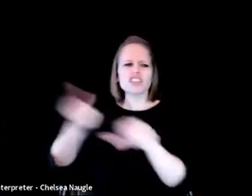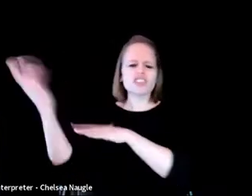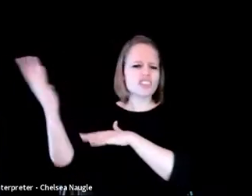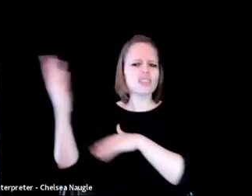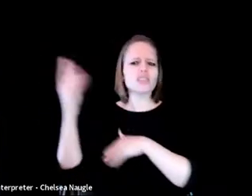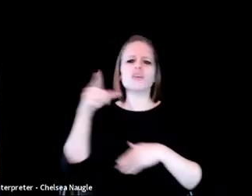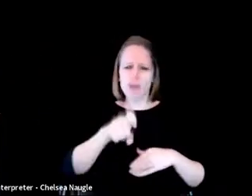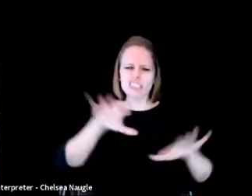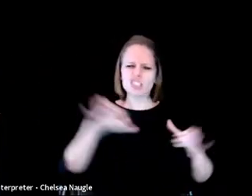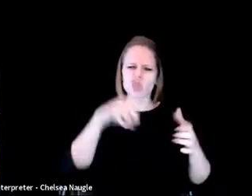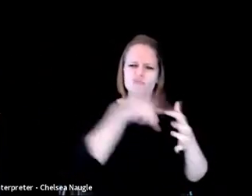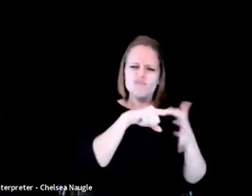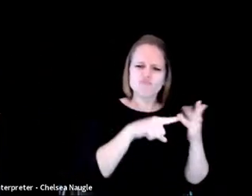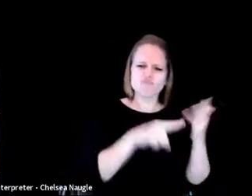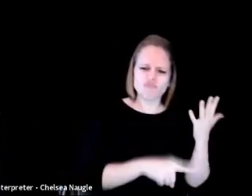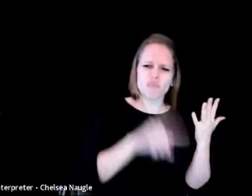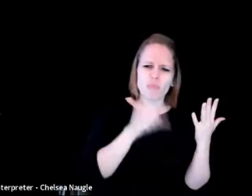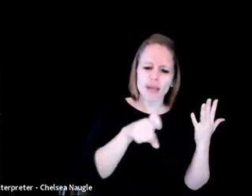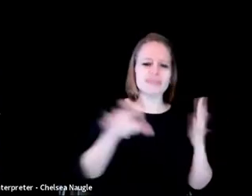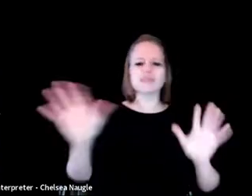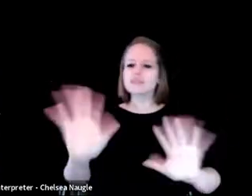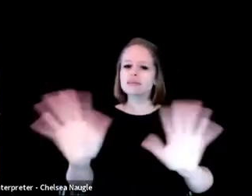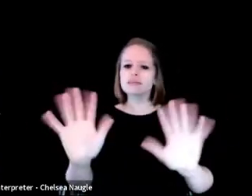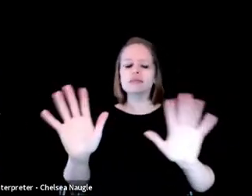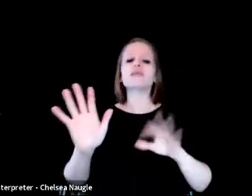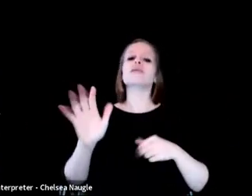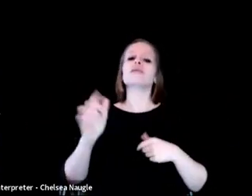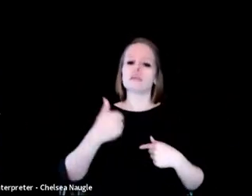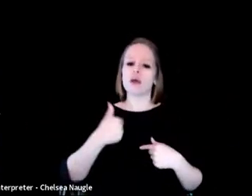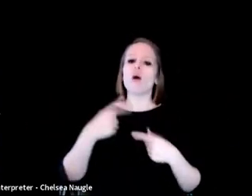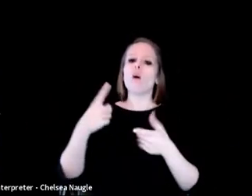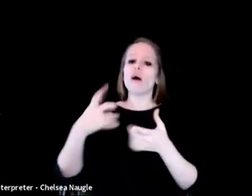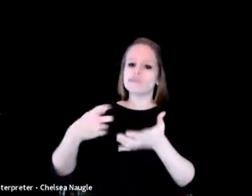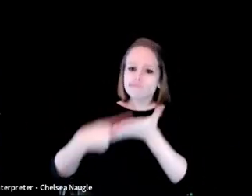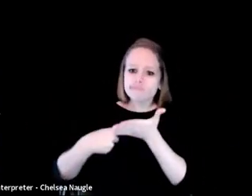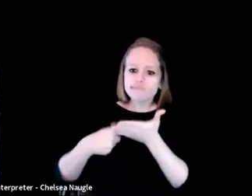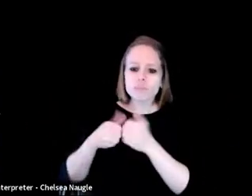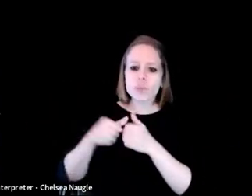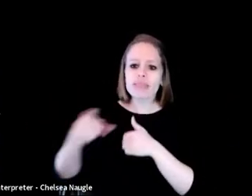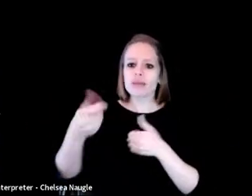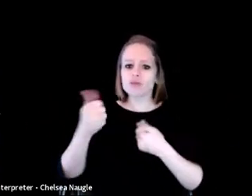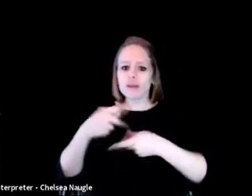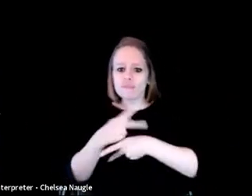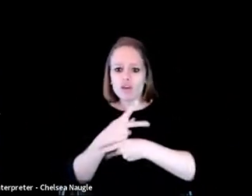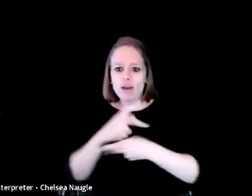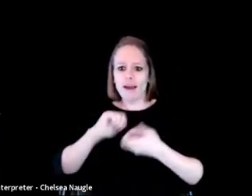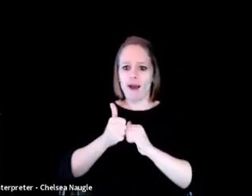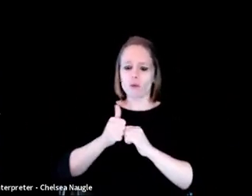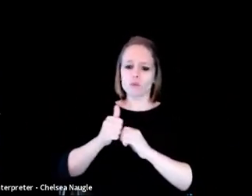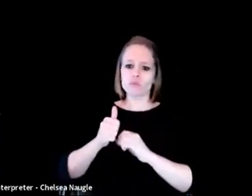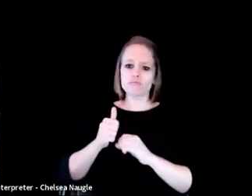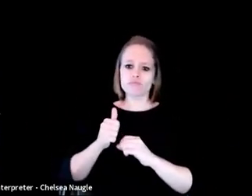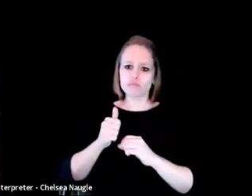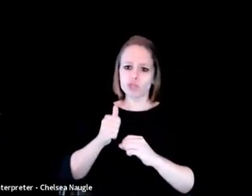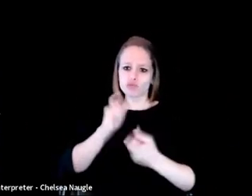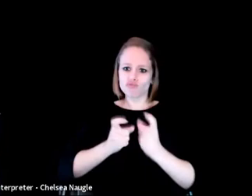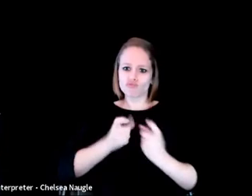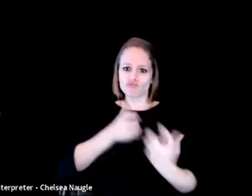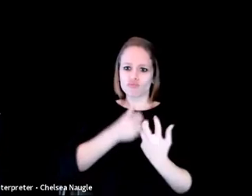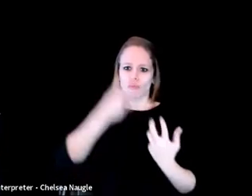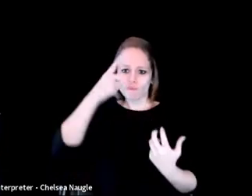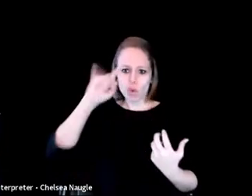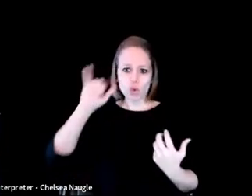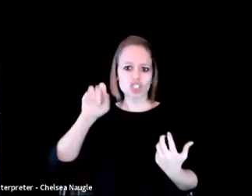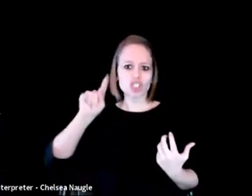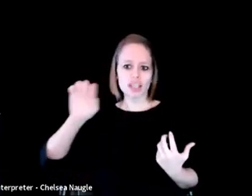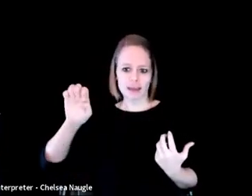see how would that work for her. So that's what I did. And it ended up actually being very successful for this team. So it's kind of what I'll do today with